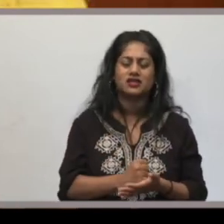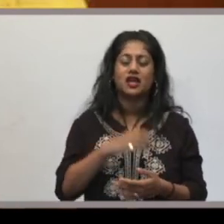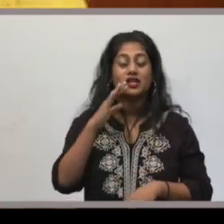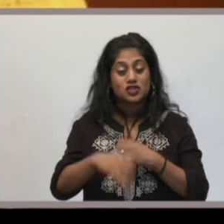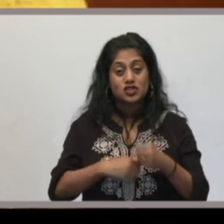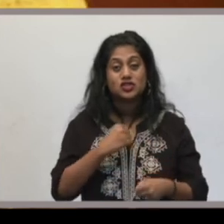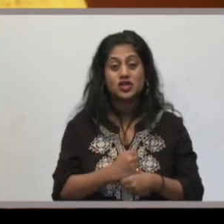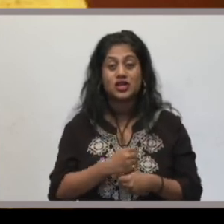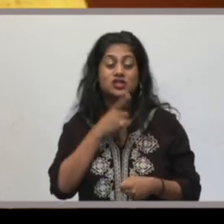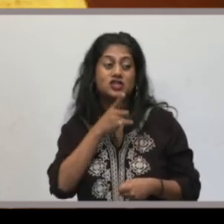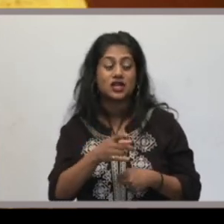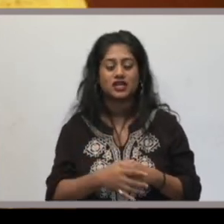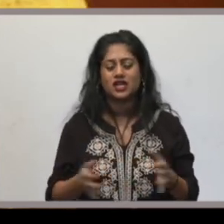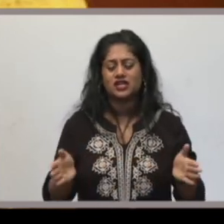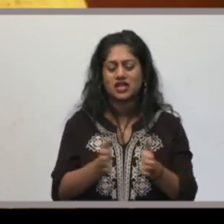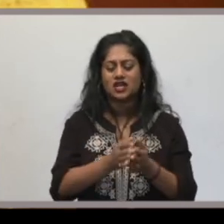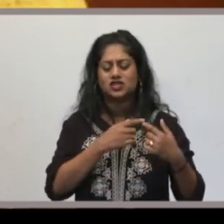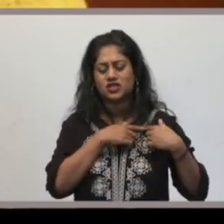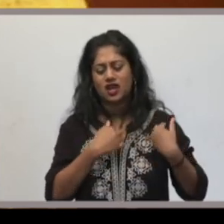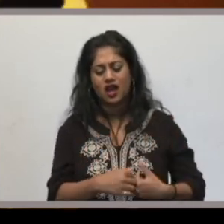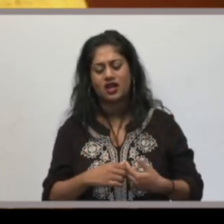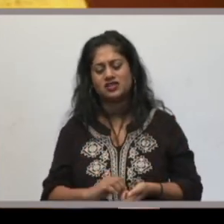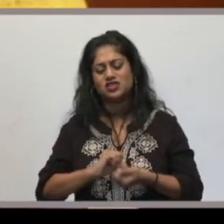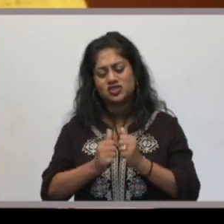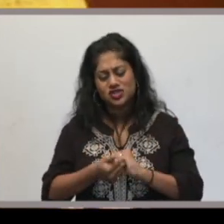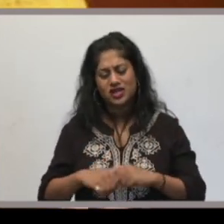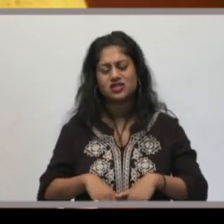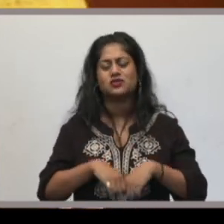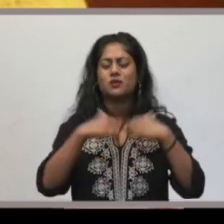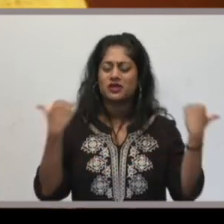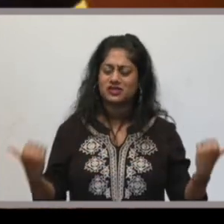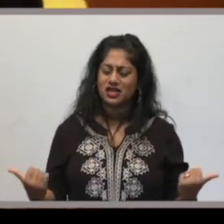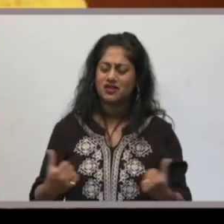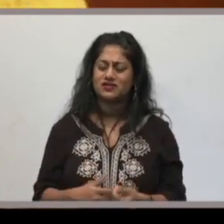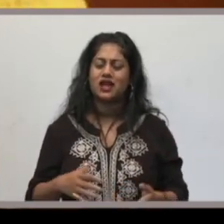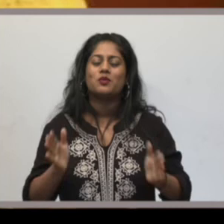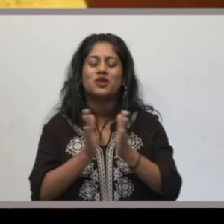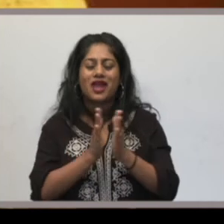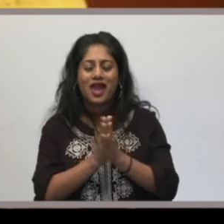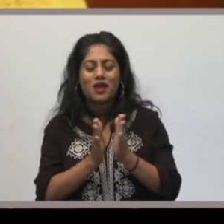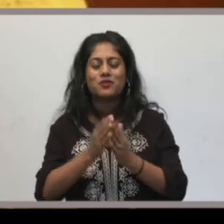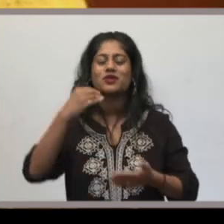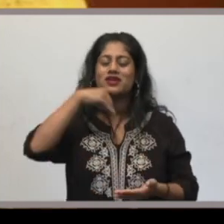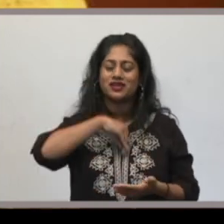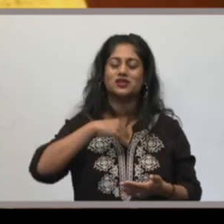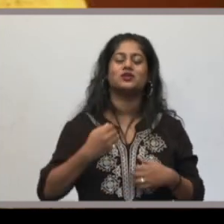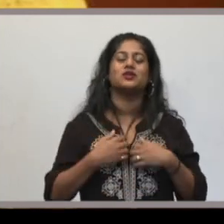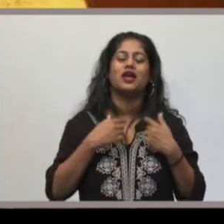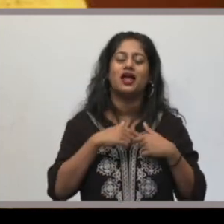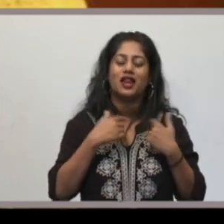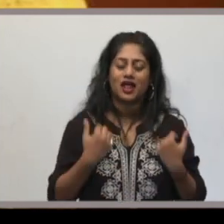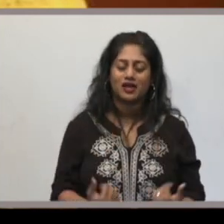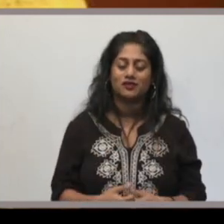touch every heart. Lord, you will heal broken hearts. You will wipe away tears. Peace and joy will come in and be their